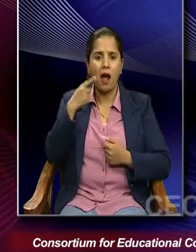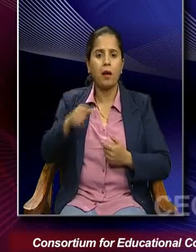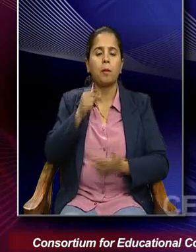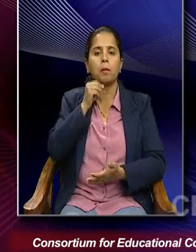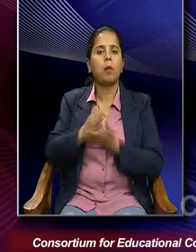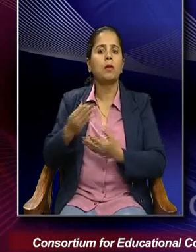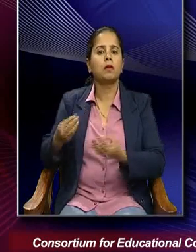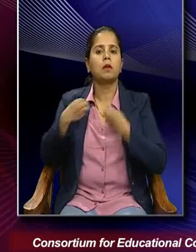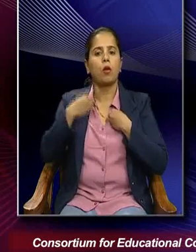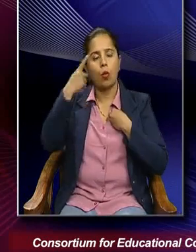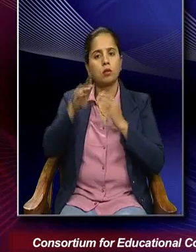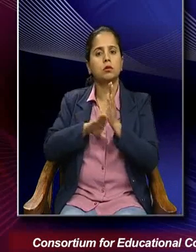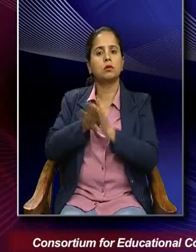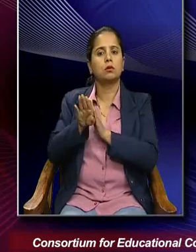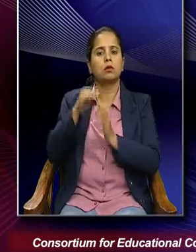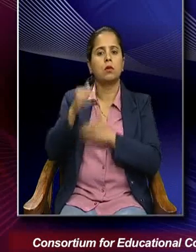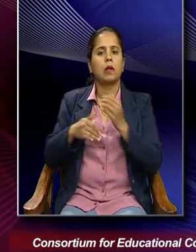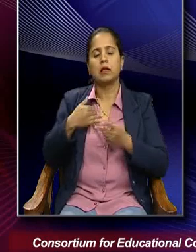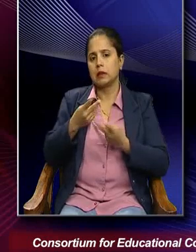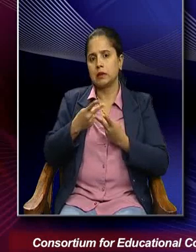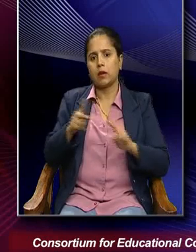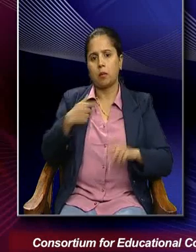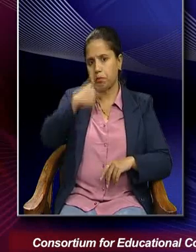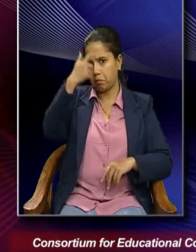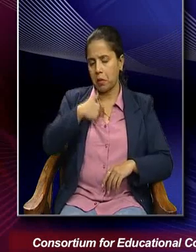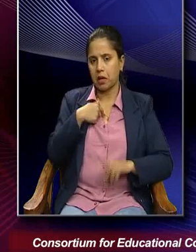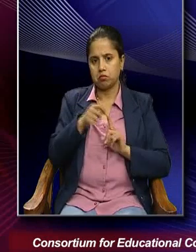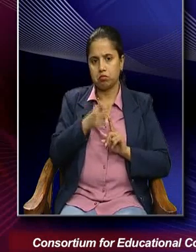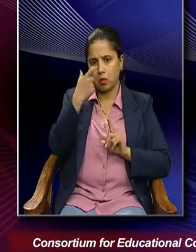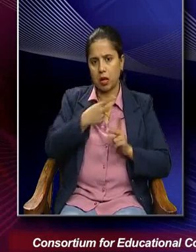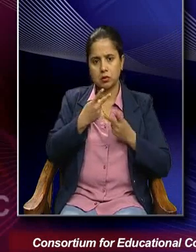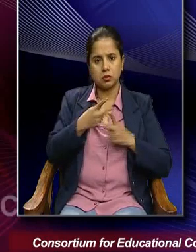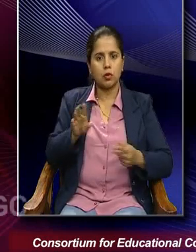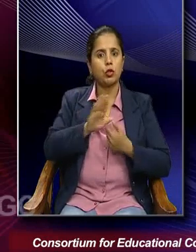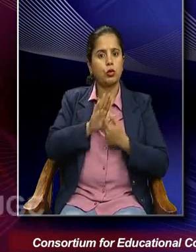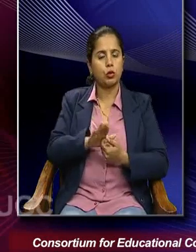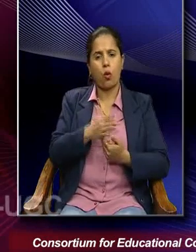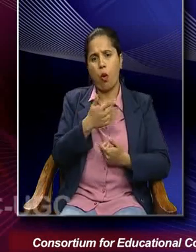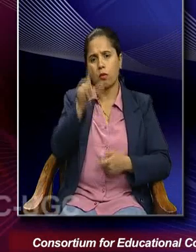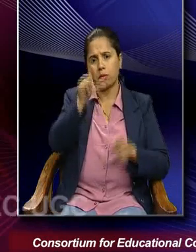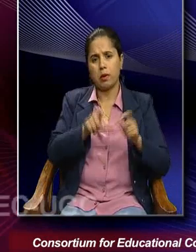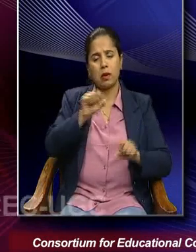I which is larger proportion than the other people. If